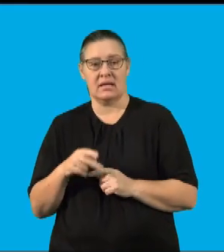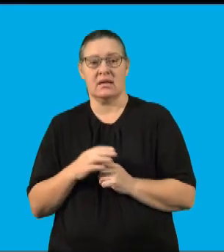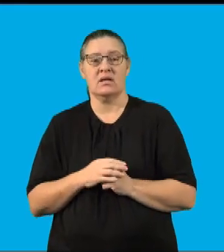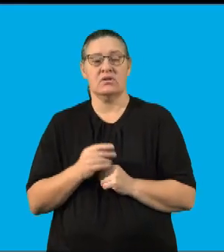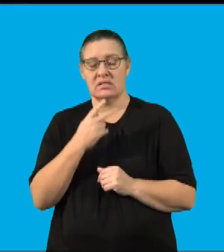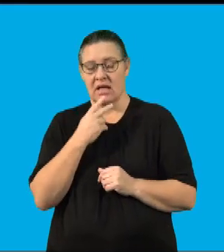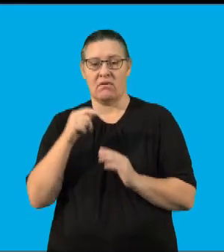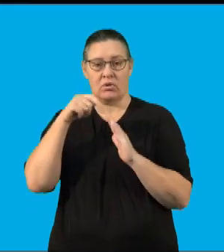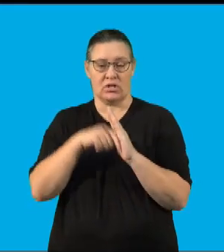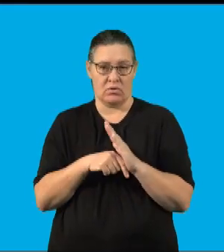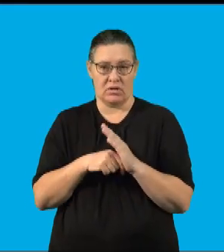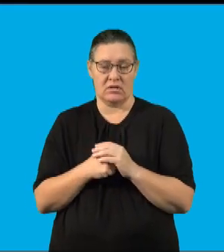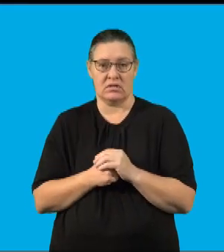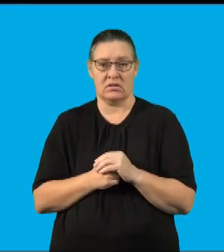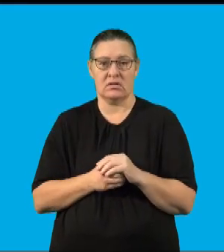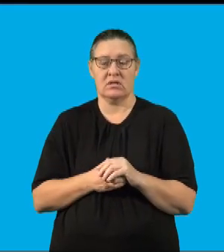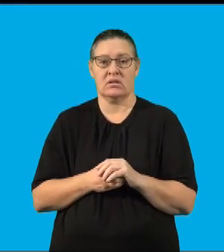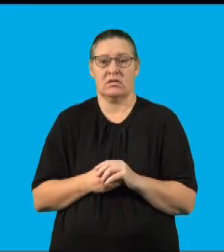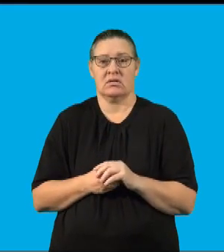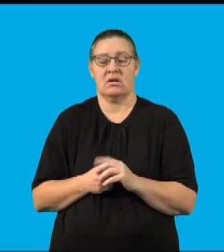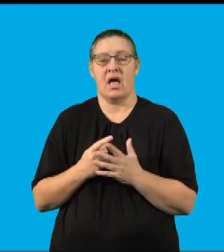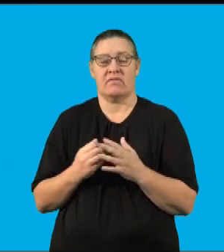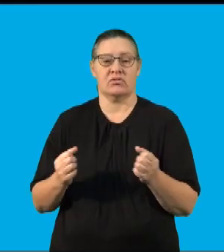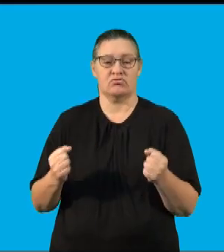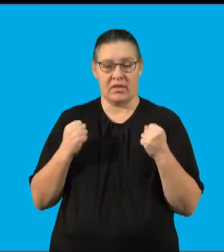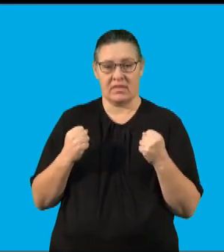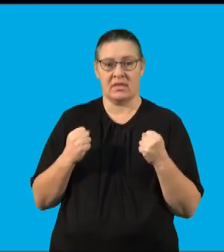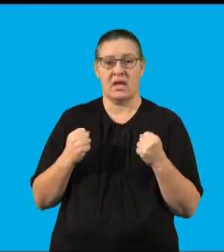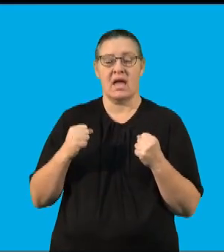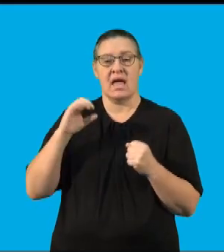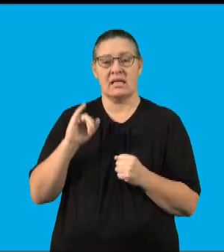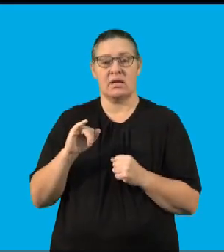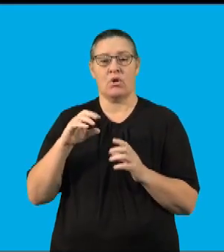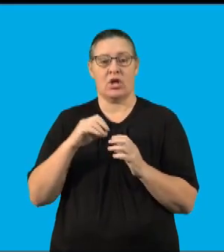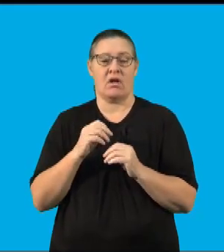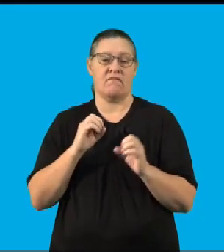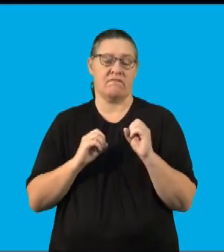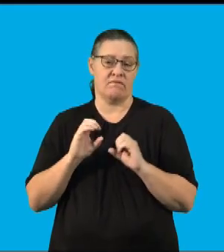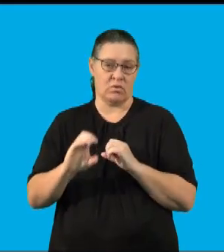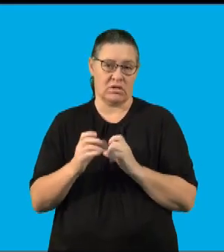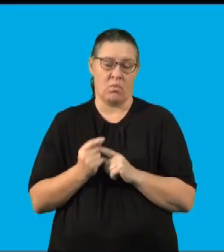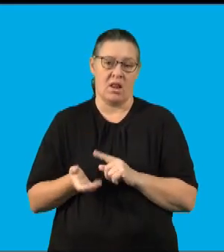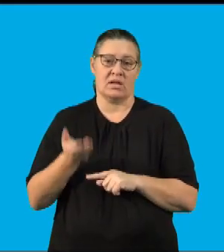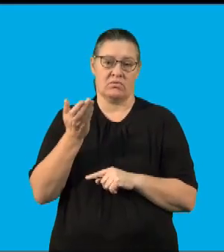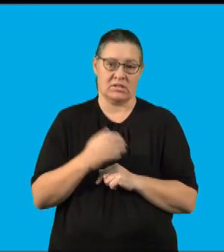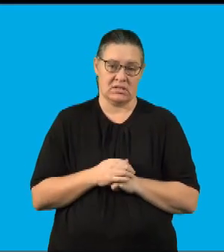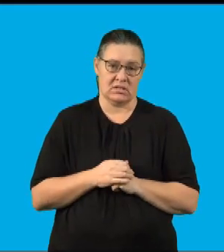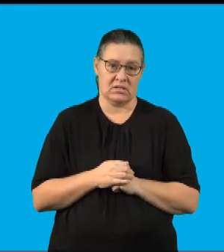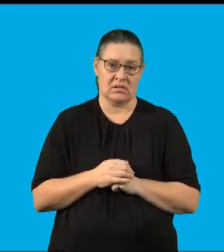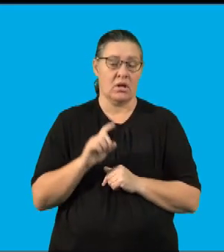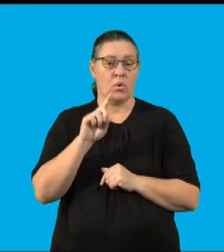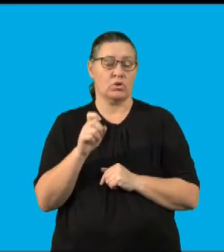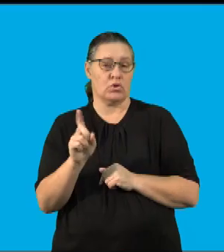butane, pentane, and hexane, as you're going down that route, the strength of the intermolecular force is going to